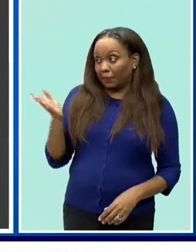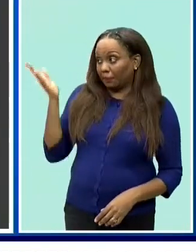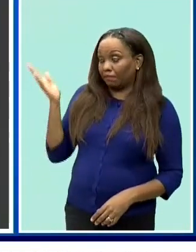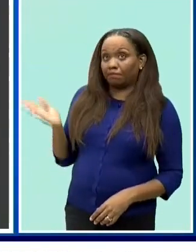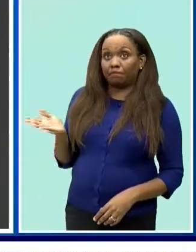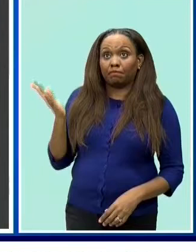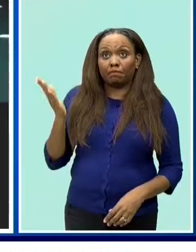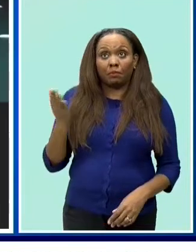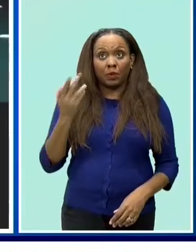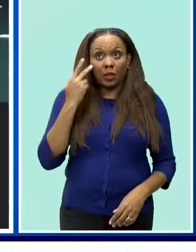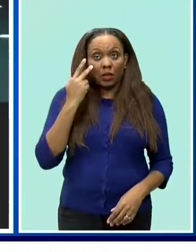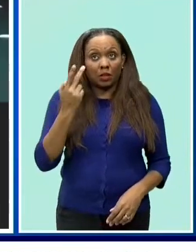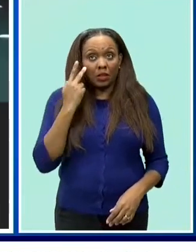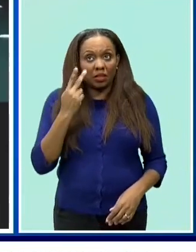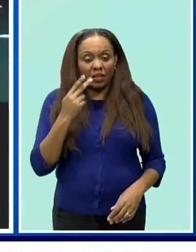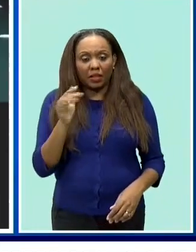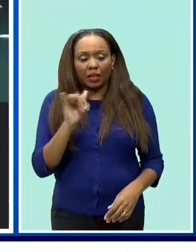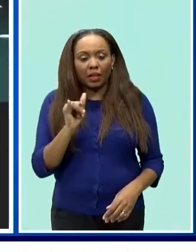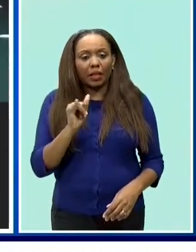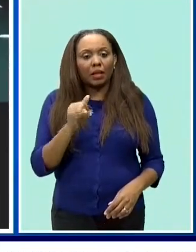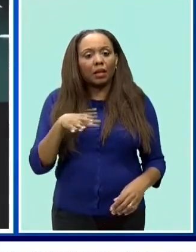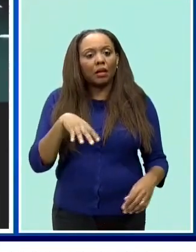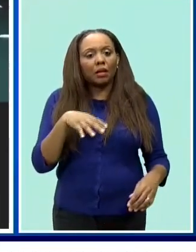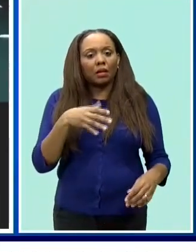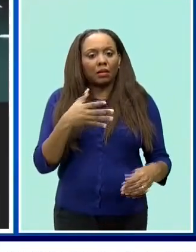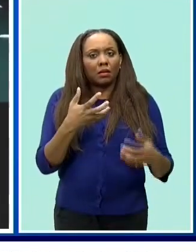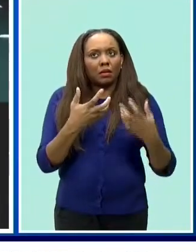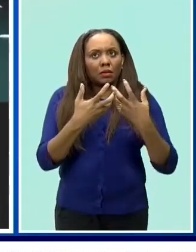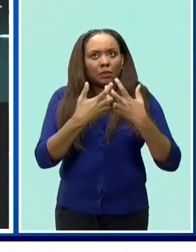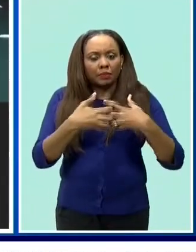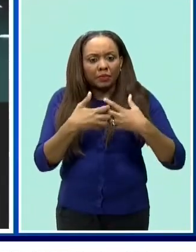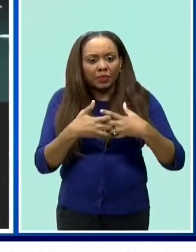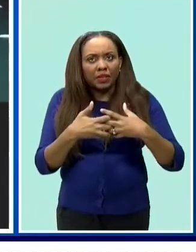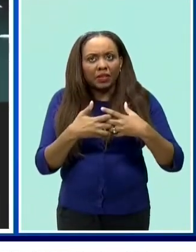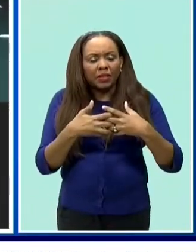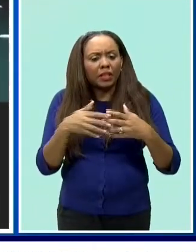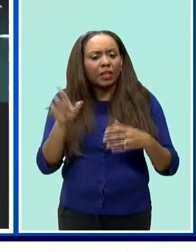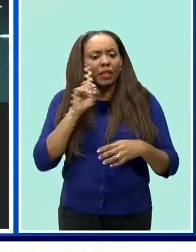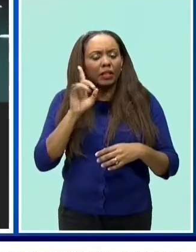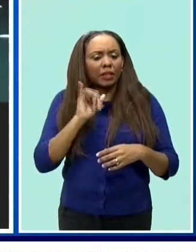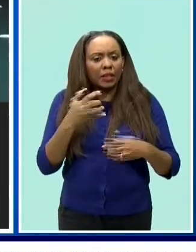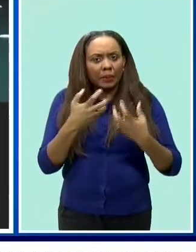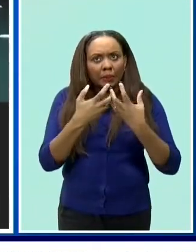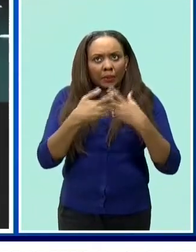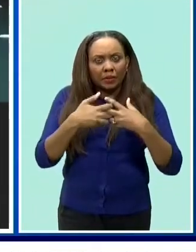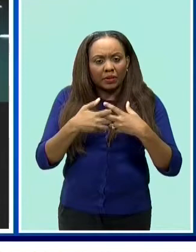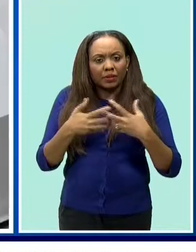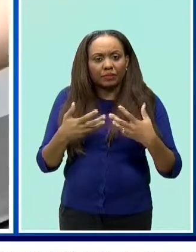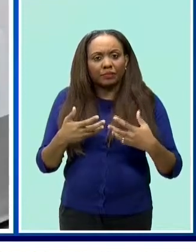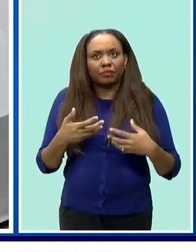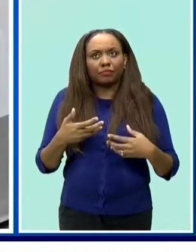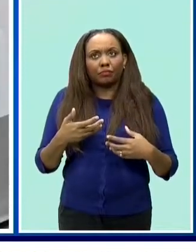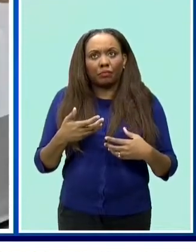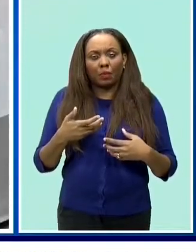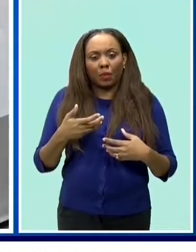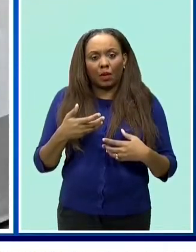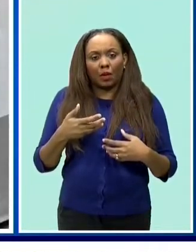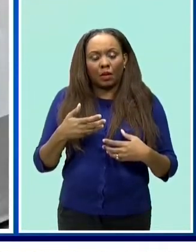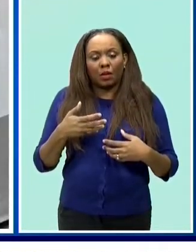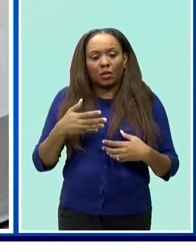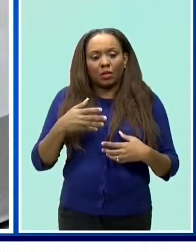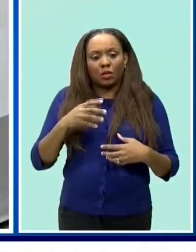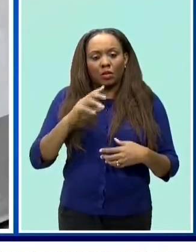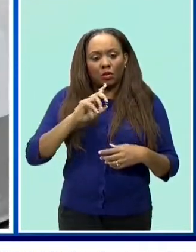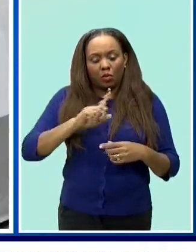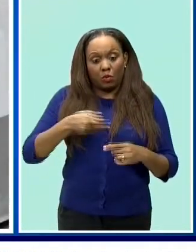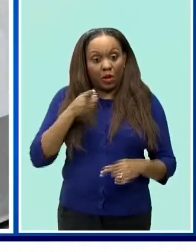skimming device, which is mostly a card reader which can be disguised to look like part of the machine. So the card reader saves the